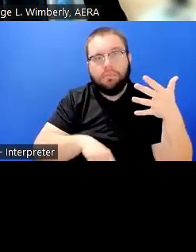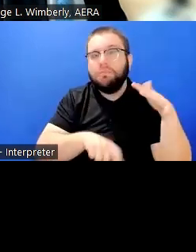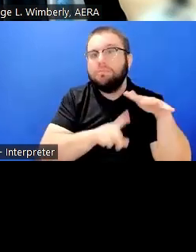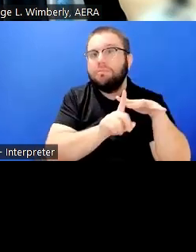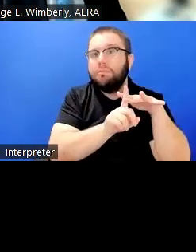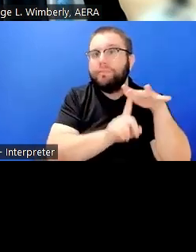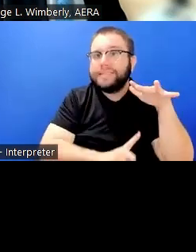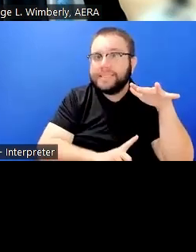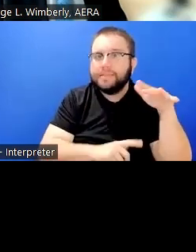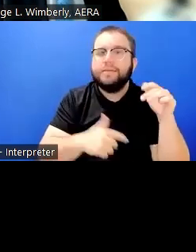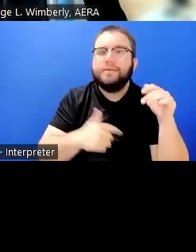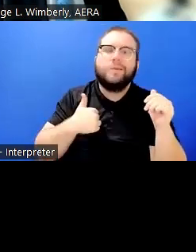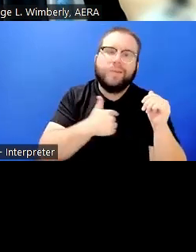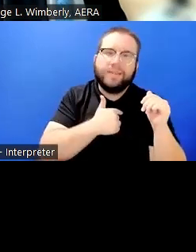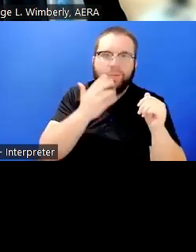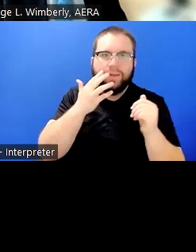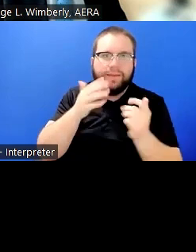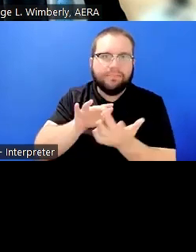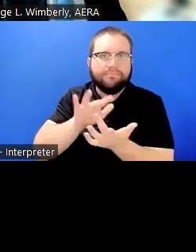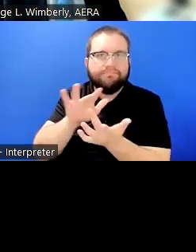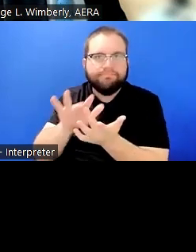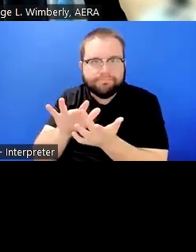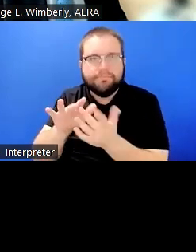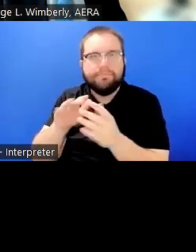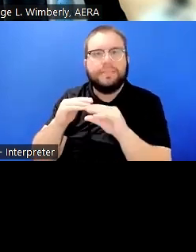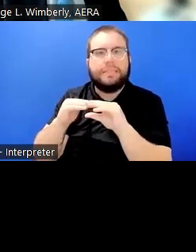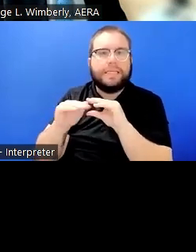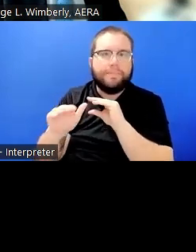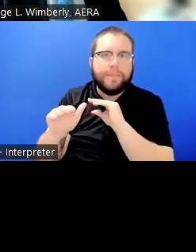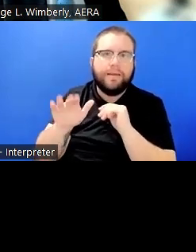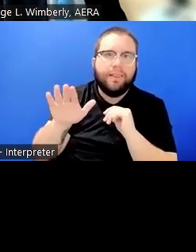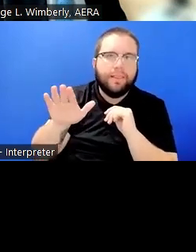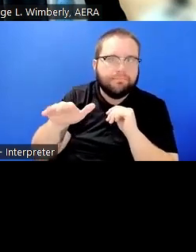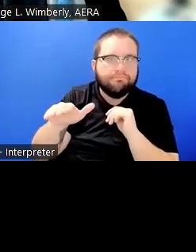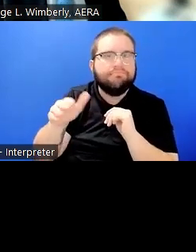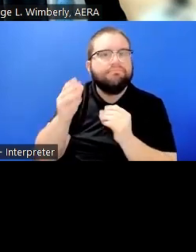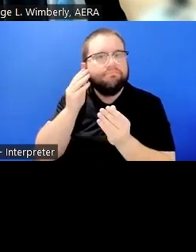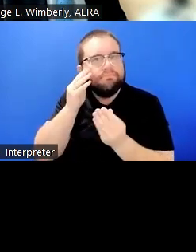touch with you via email. That will happen.